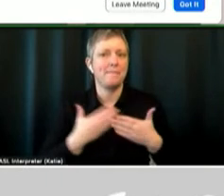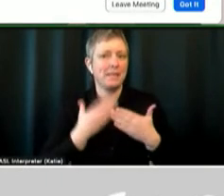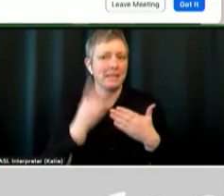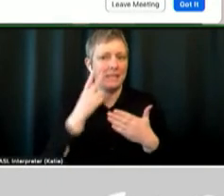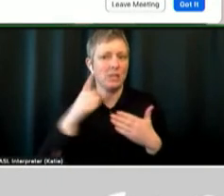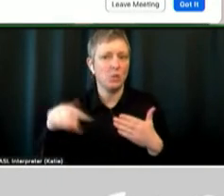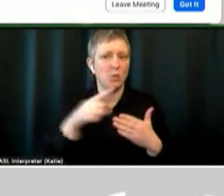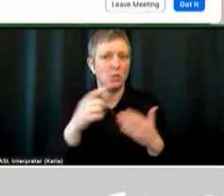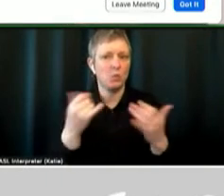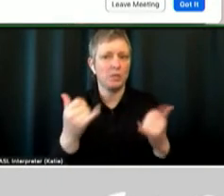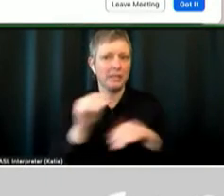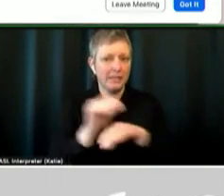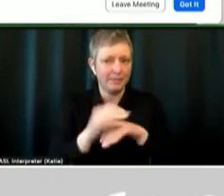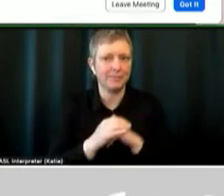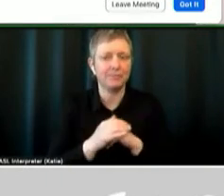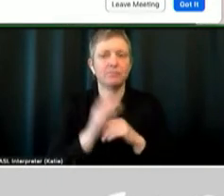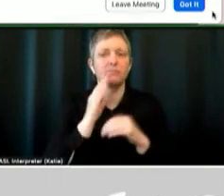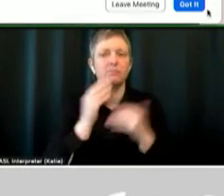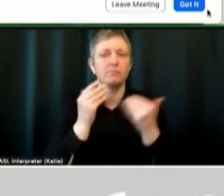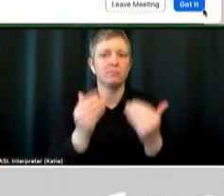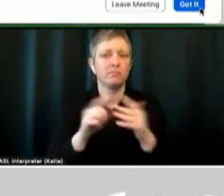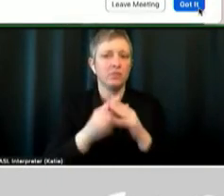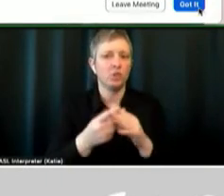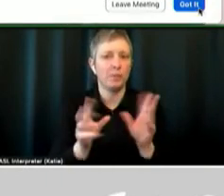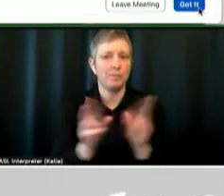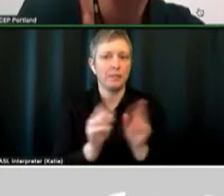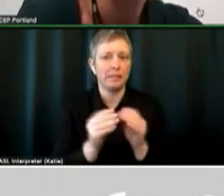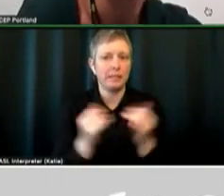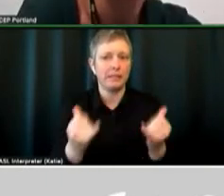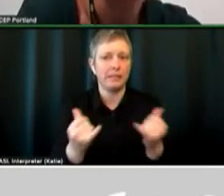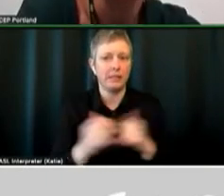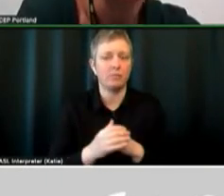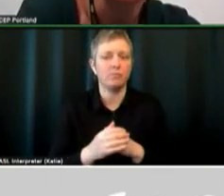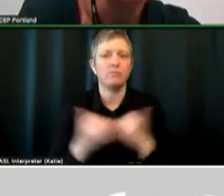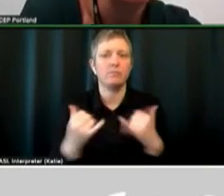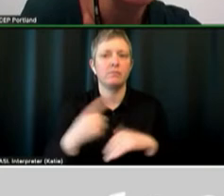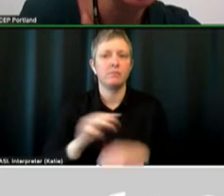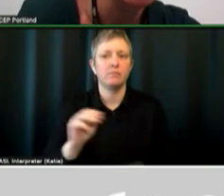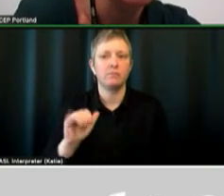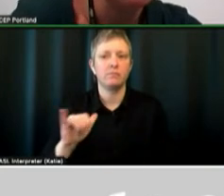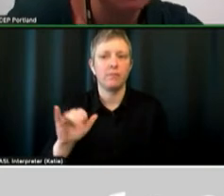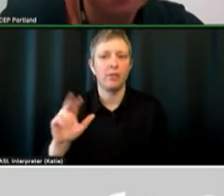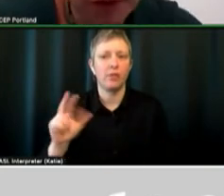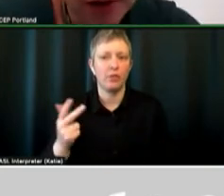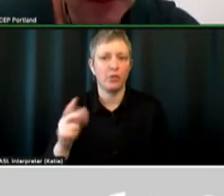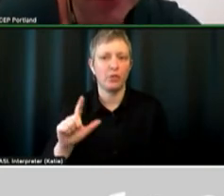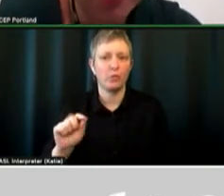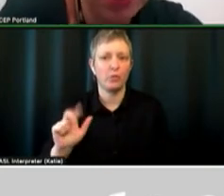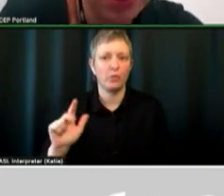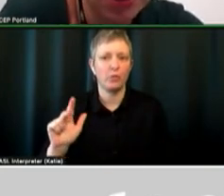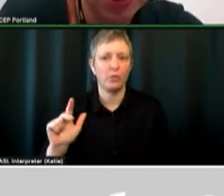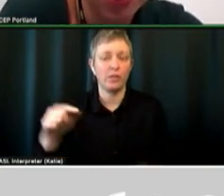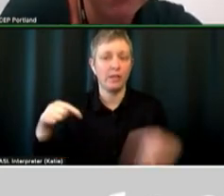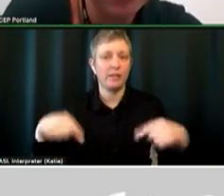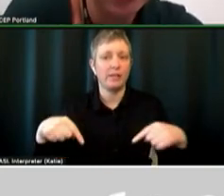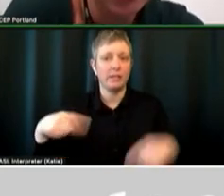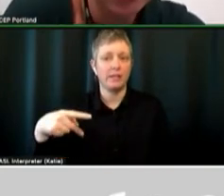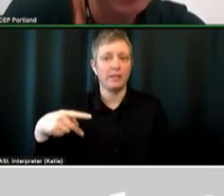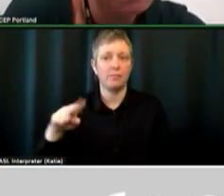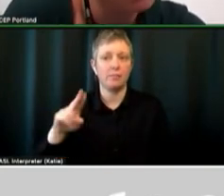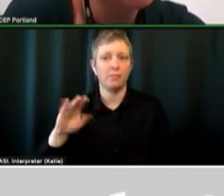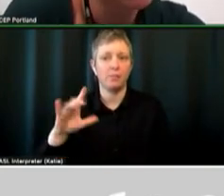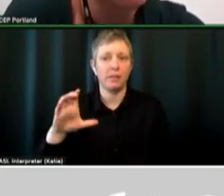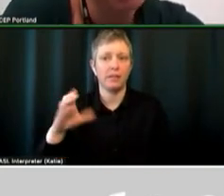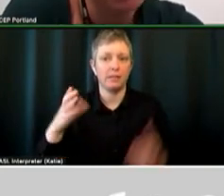We're going to call this meeting to order now. It is May 3rd, 2023, and this is a public meeting of